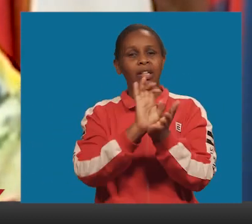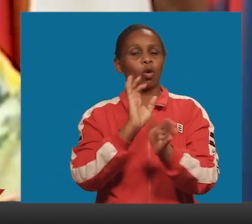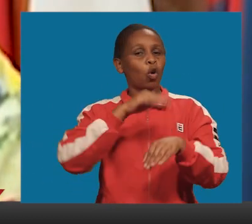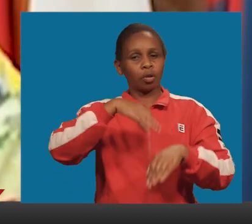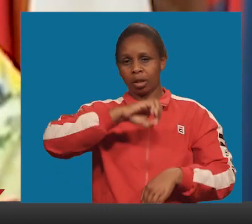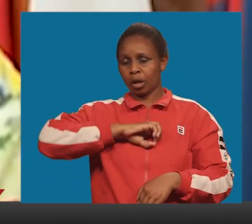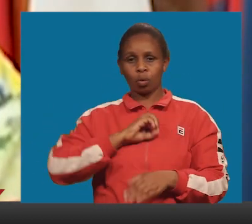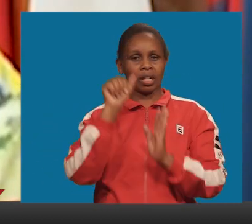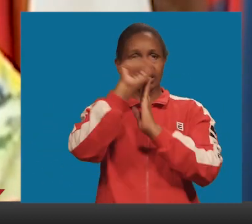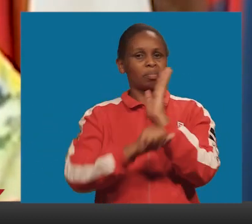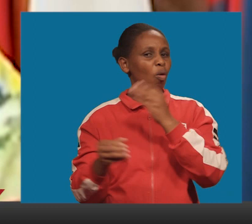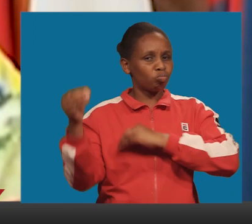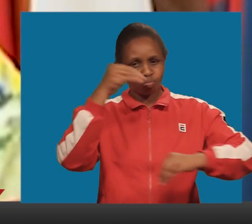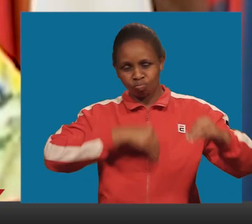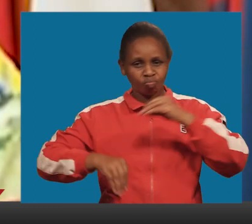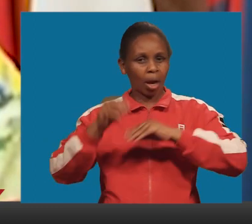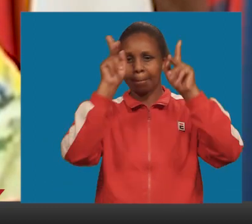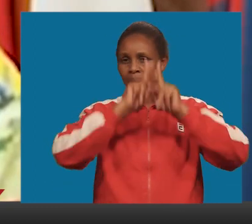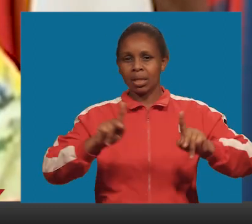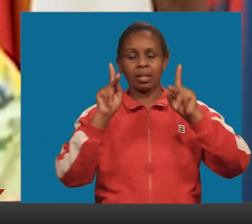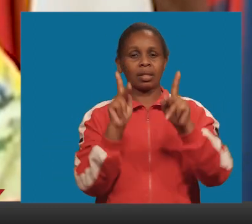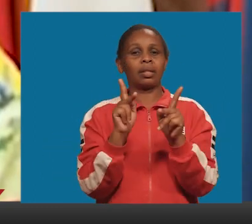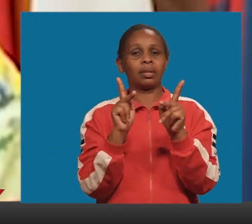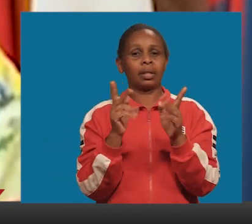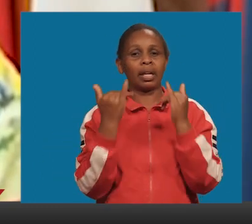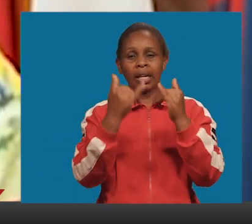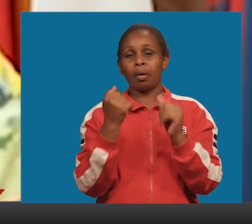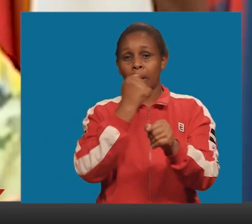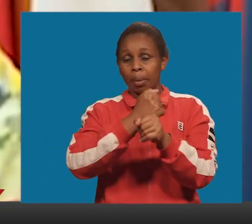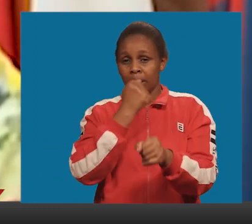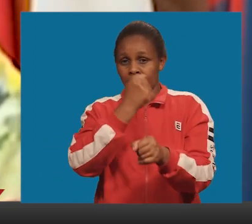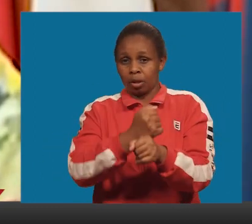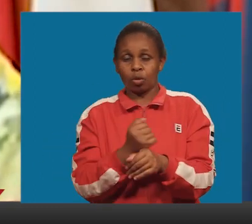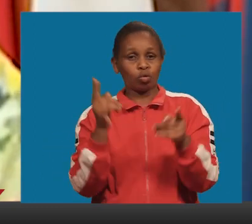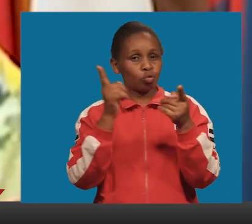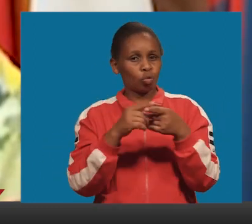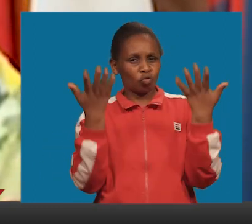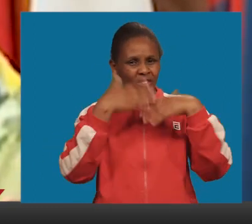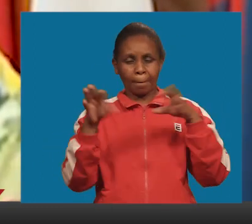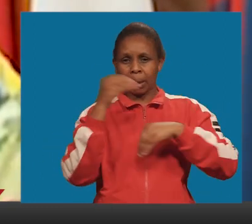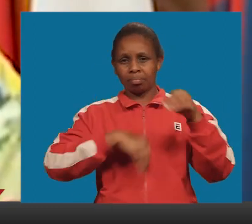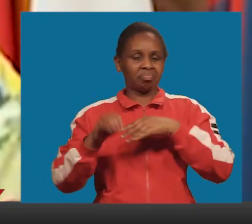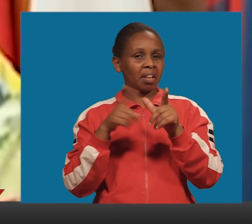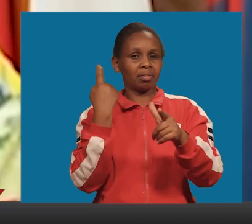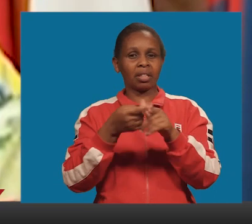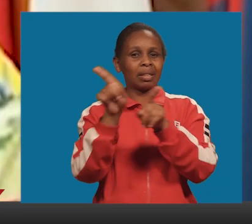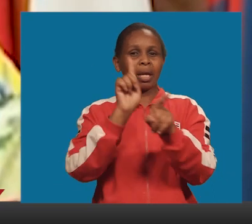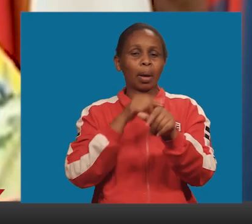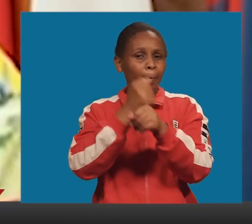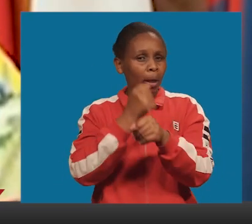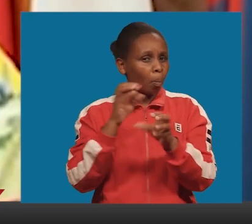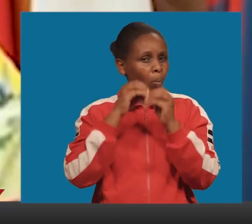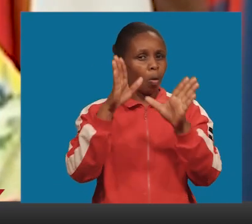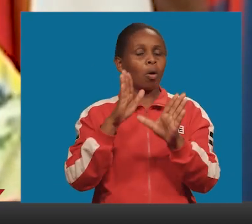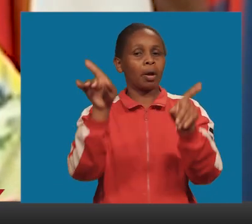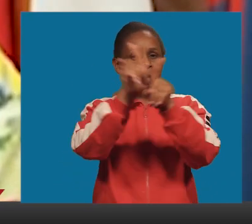ownership. This will contribute to sustainable peace. While we are making strides in ending the terrorism menace, we must do more